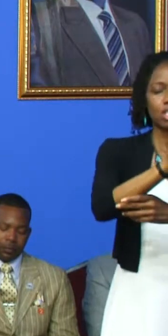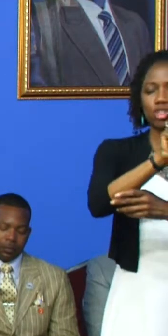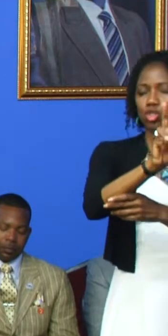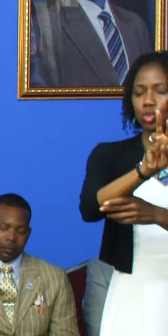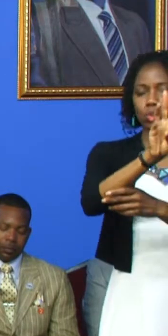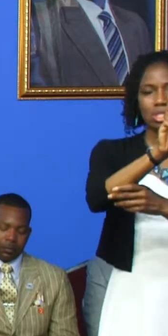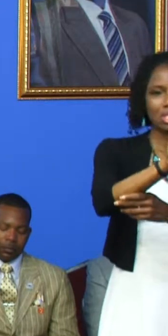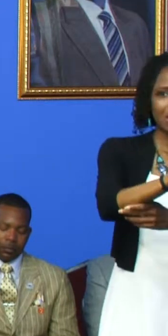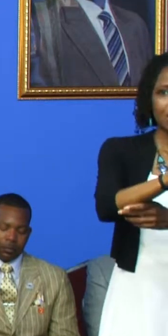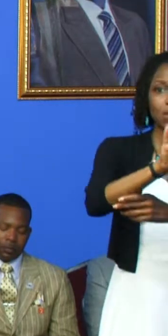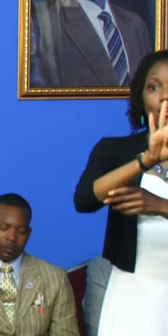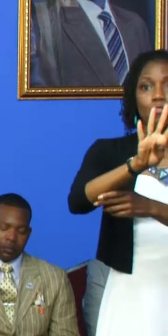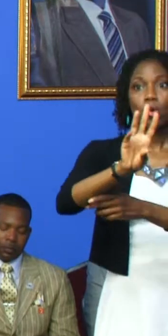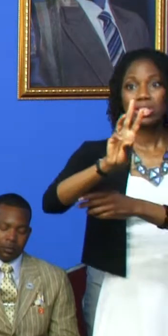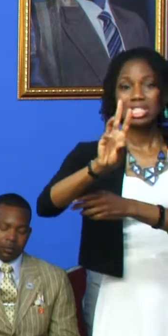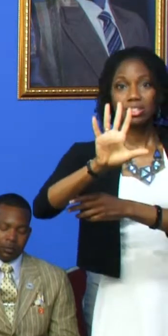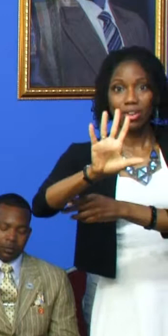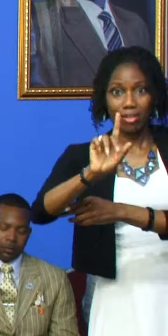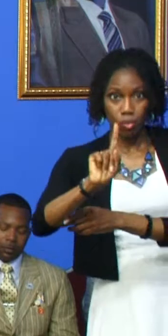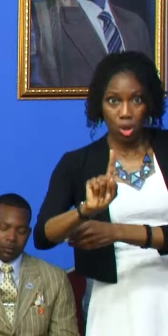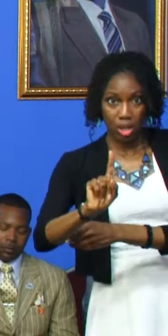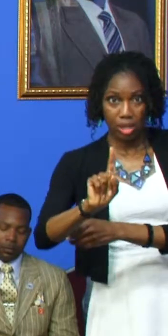1-877-626-4651.